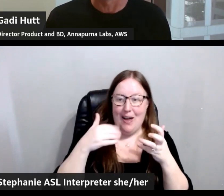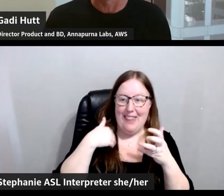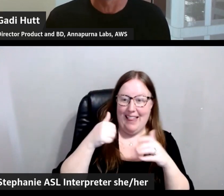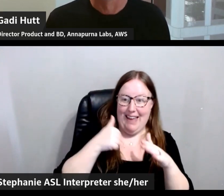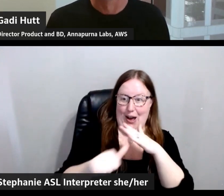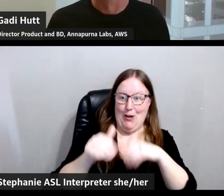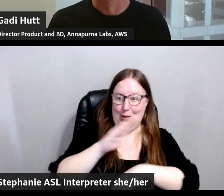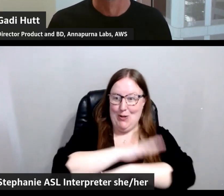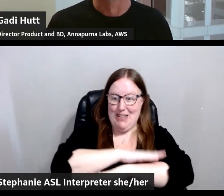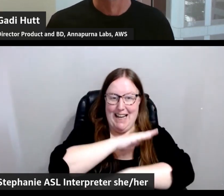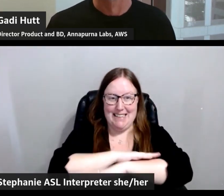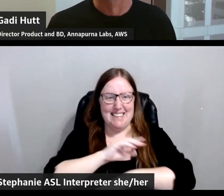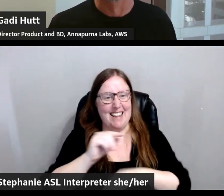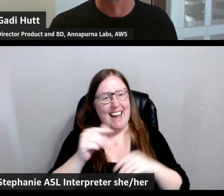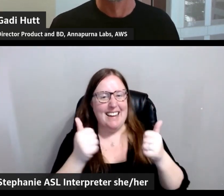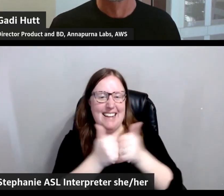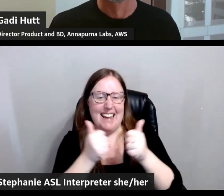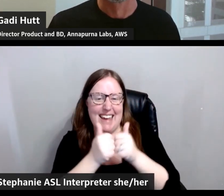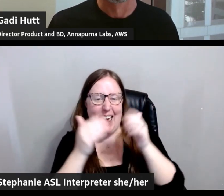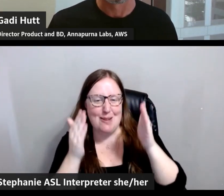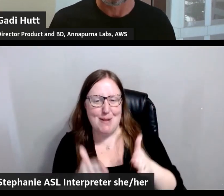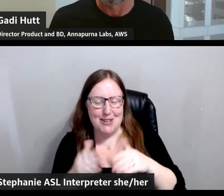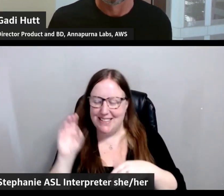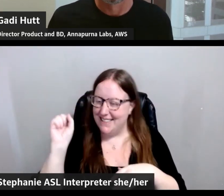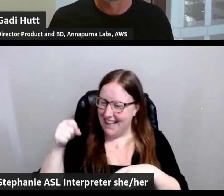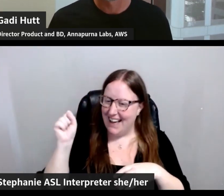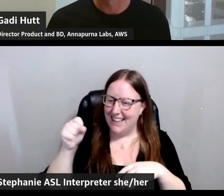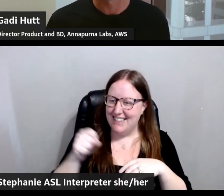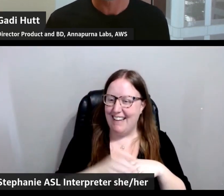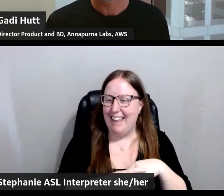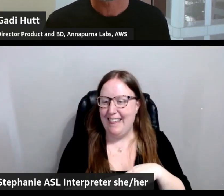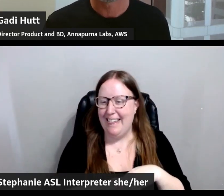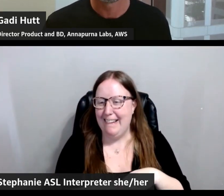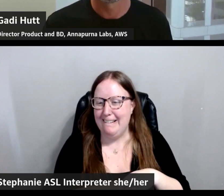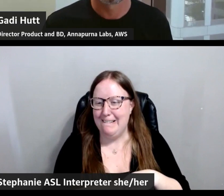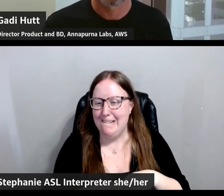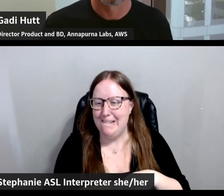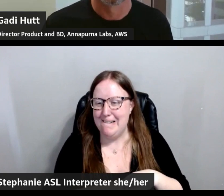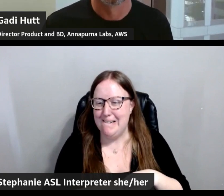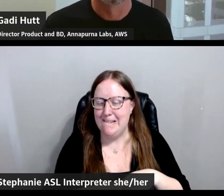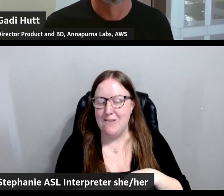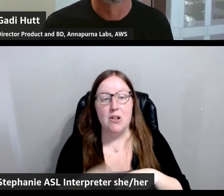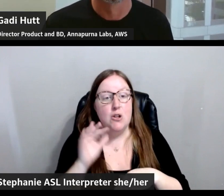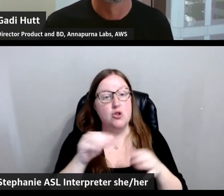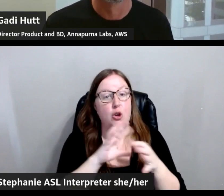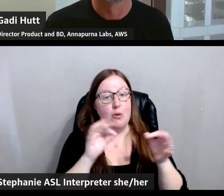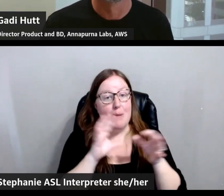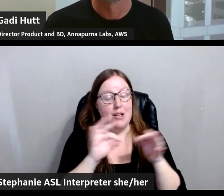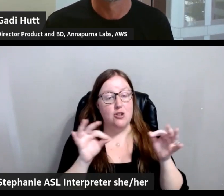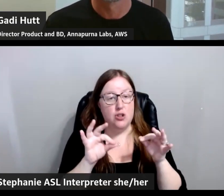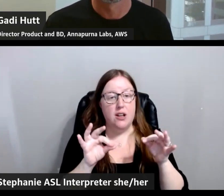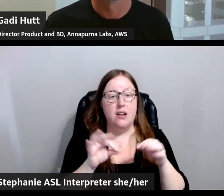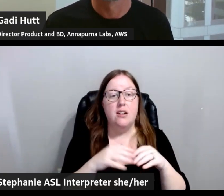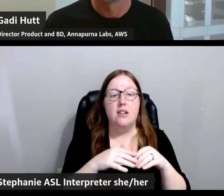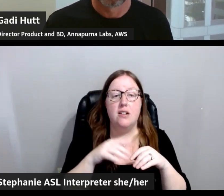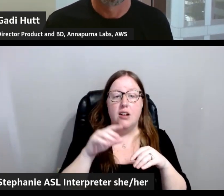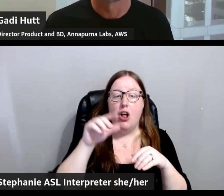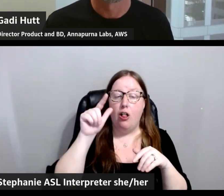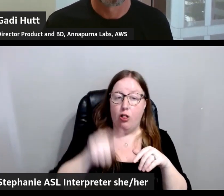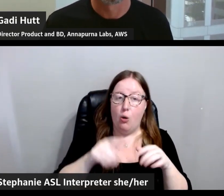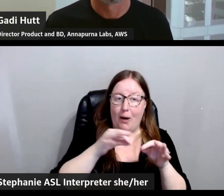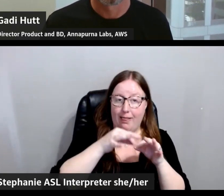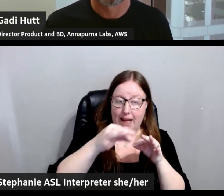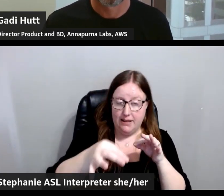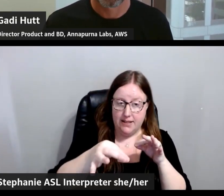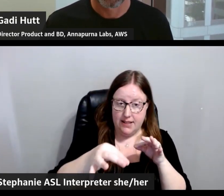all the gamers. Yeah. Yep. So you mentioned more throughput and lower latency